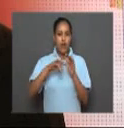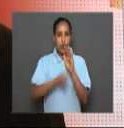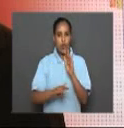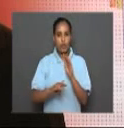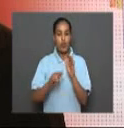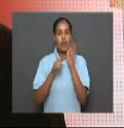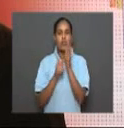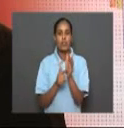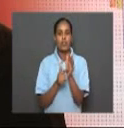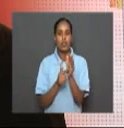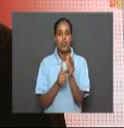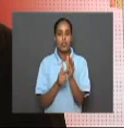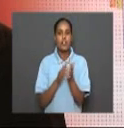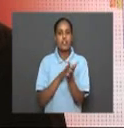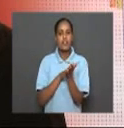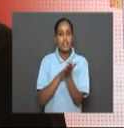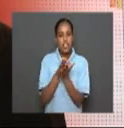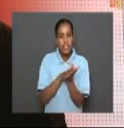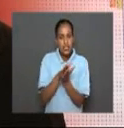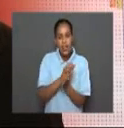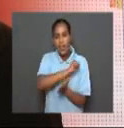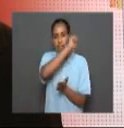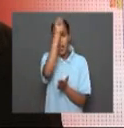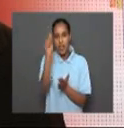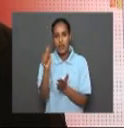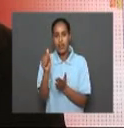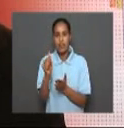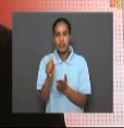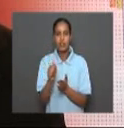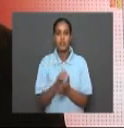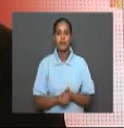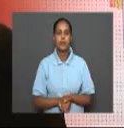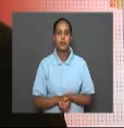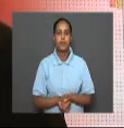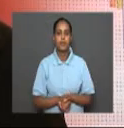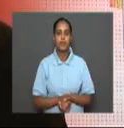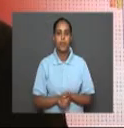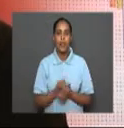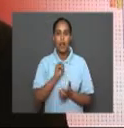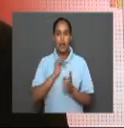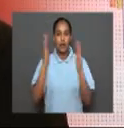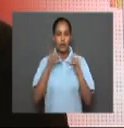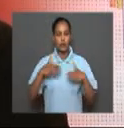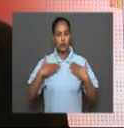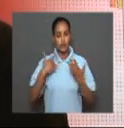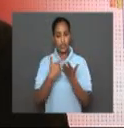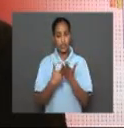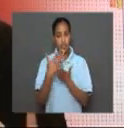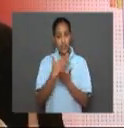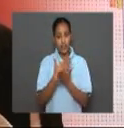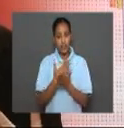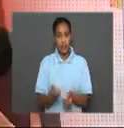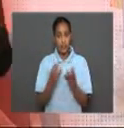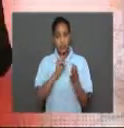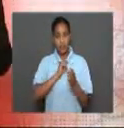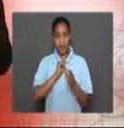lowest coefficients of friction of any solid. I hope you have enjoyed this lesson as